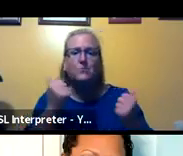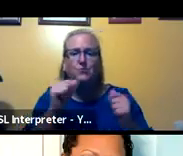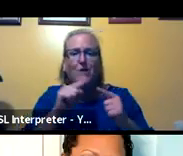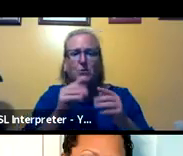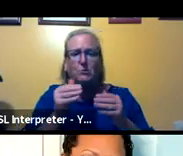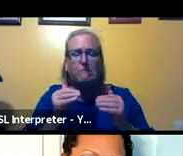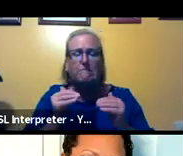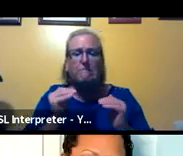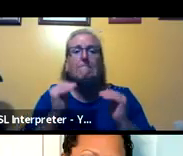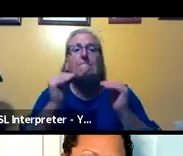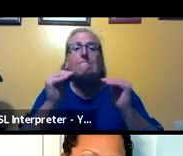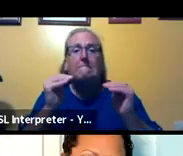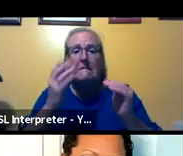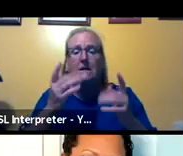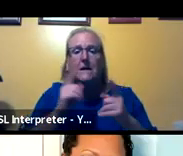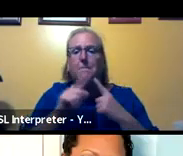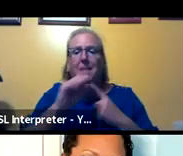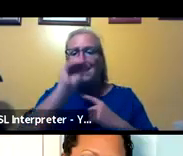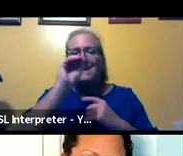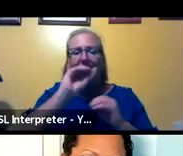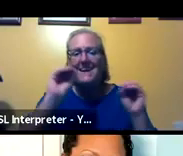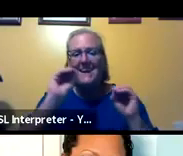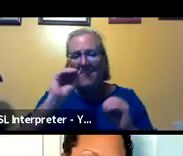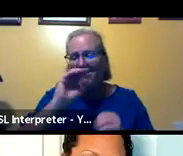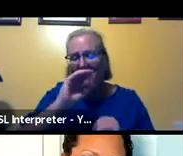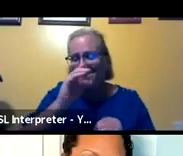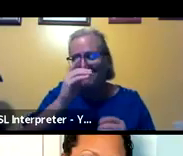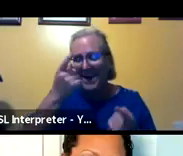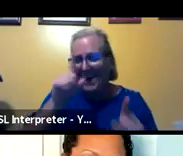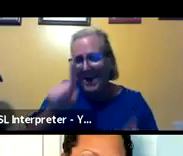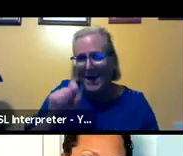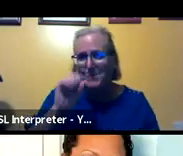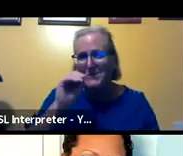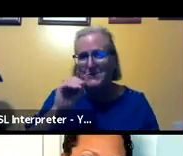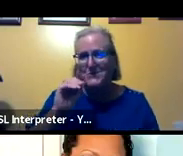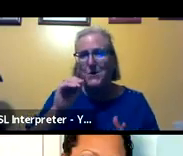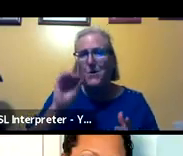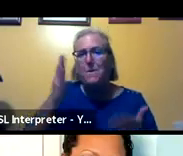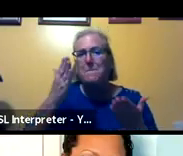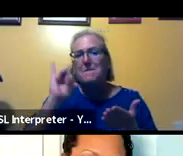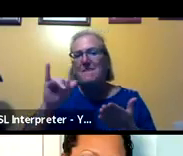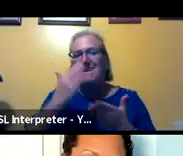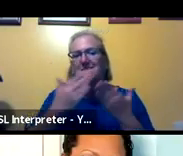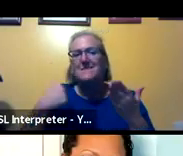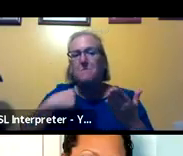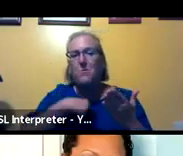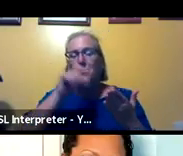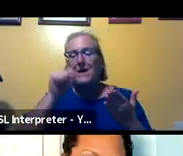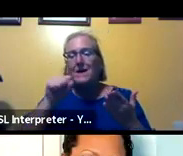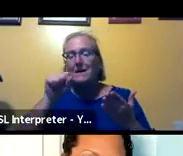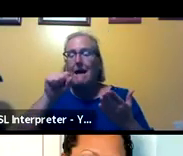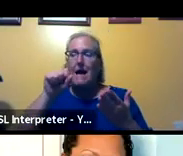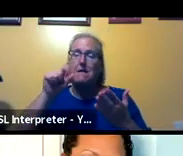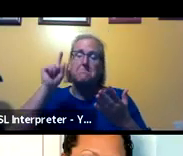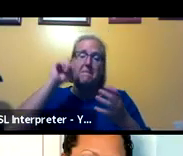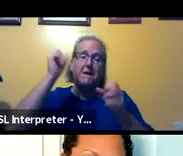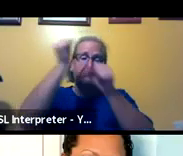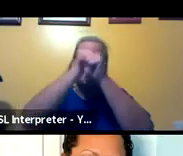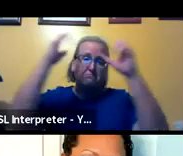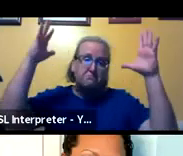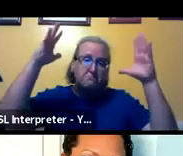And it's, nothing's ever happened on it up till now. So I think that's probably something we need to look at from a big picture strategic